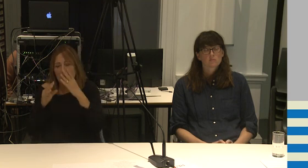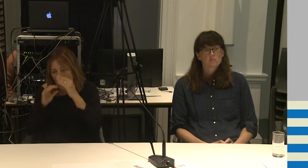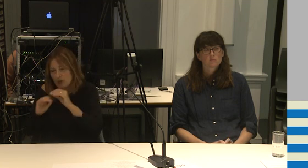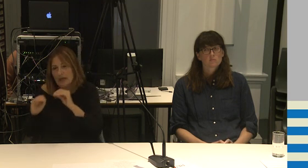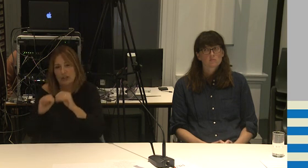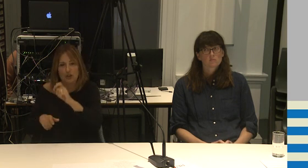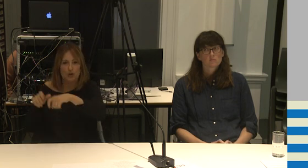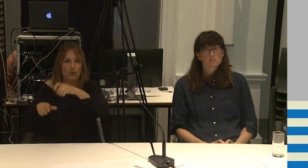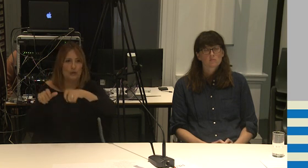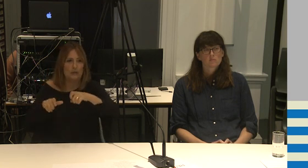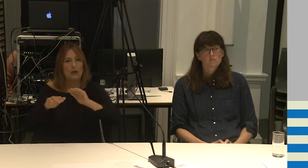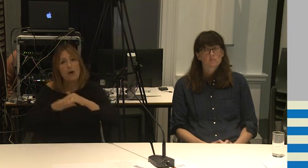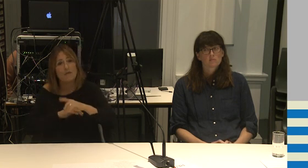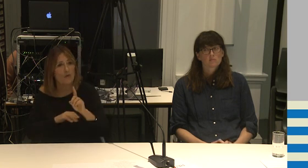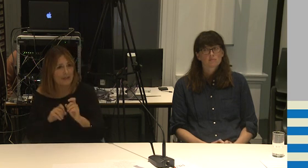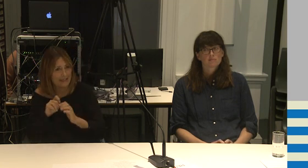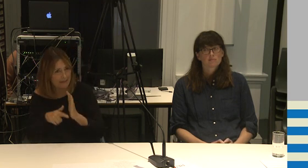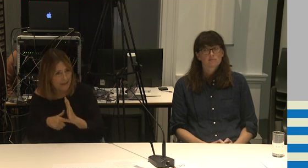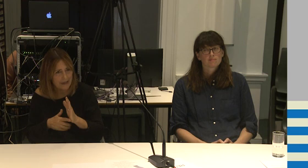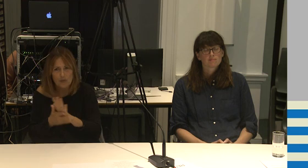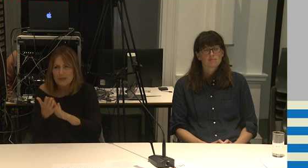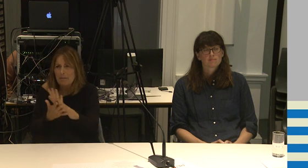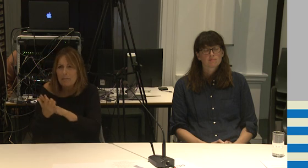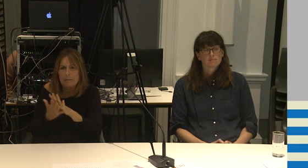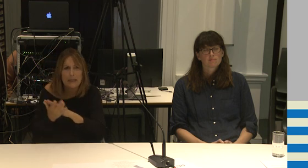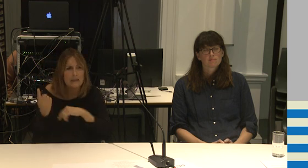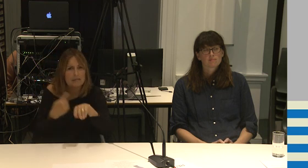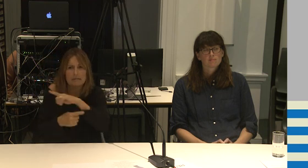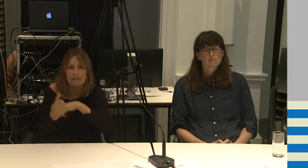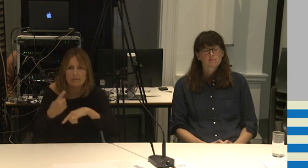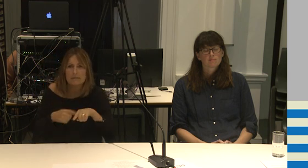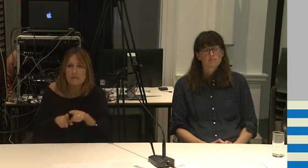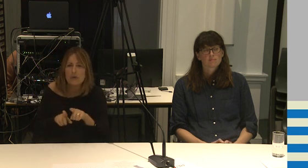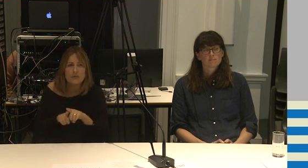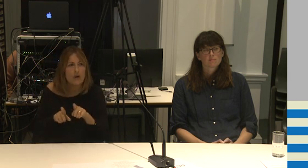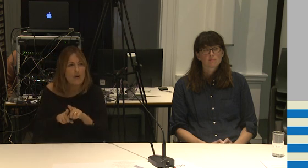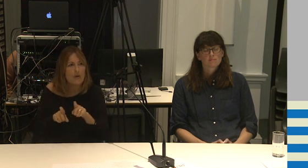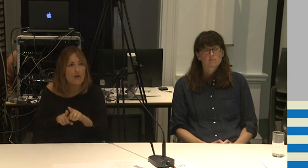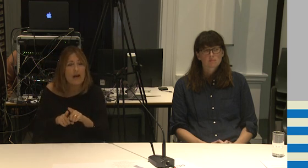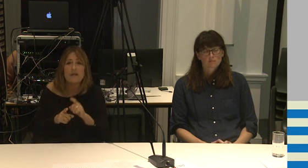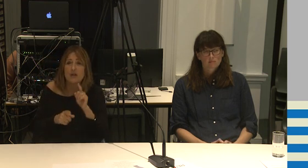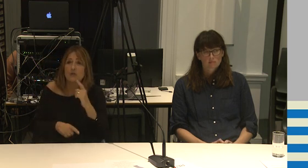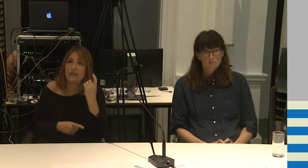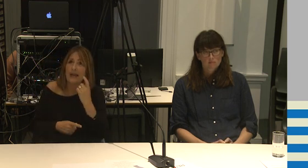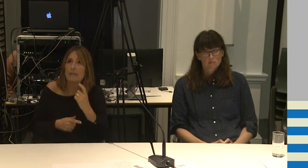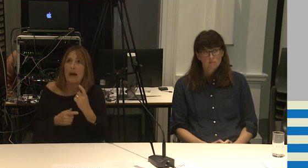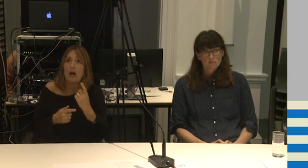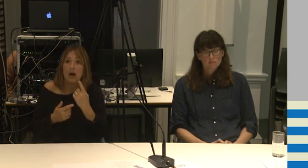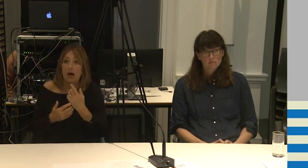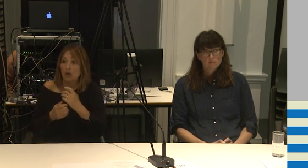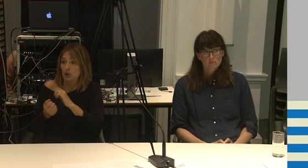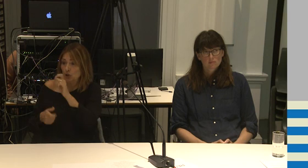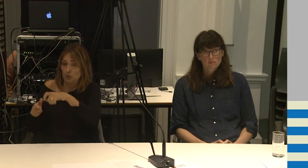body on disability and what that means. I mean, it's also an issue when you have people coming from lots of different